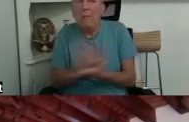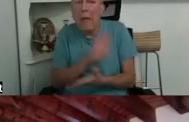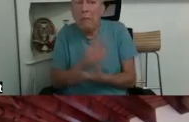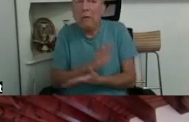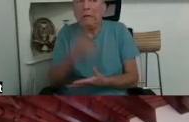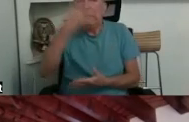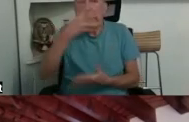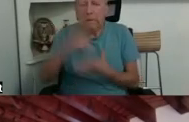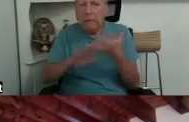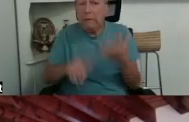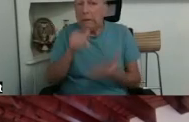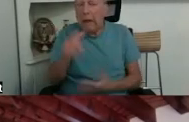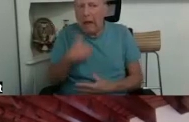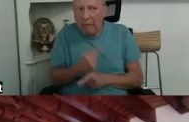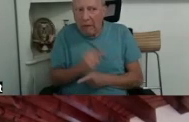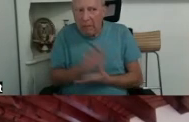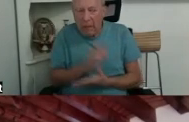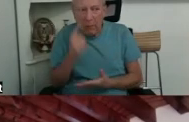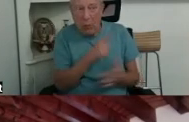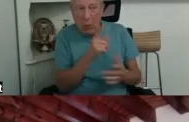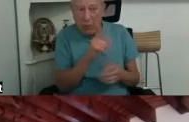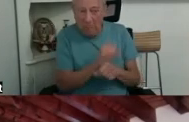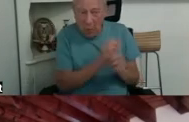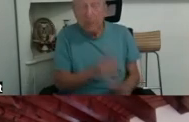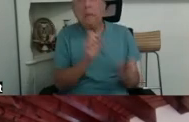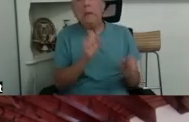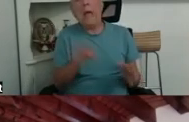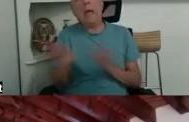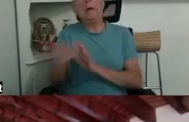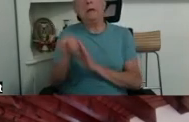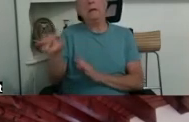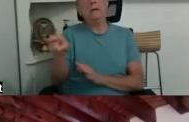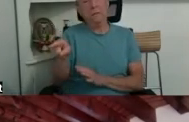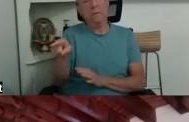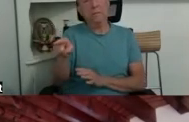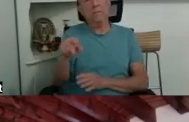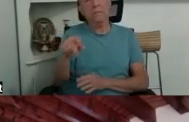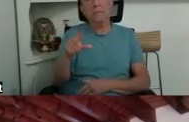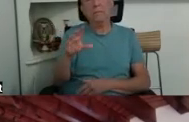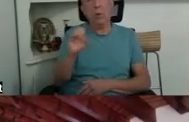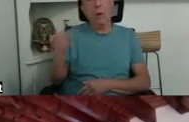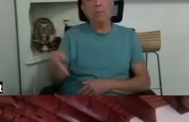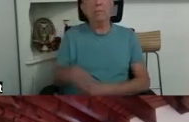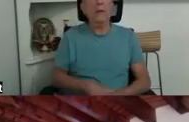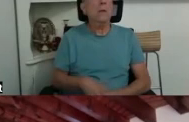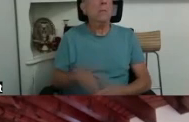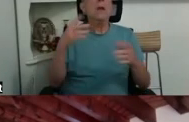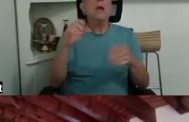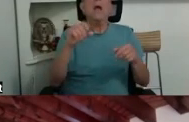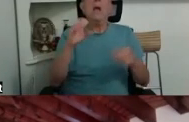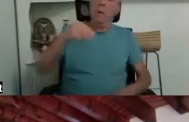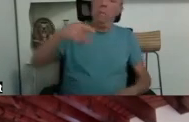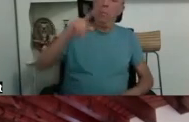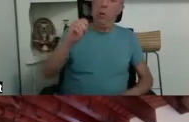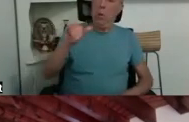a great option. But what does it mean to have employees? Well, it